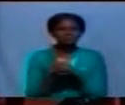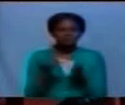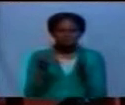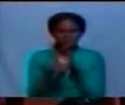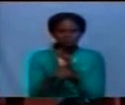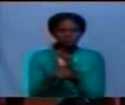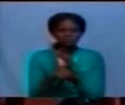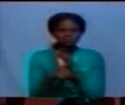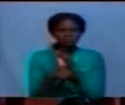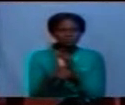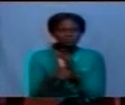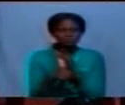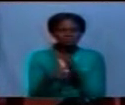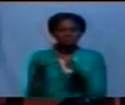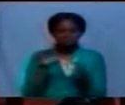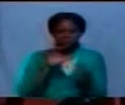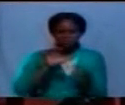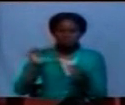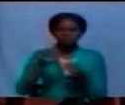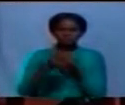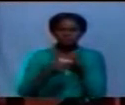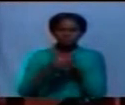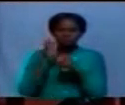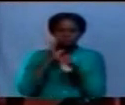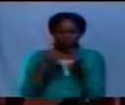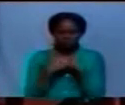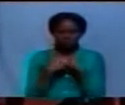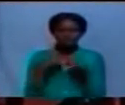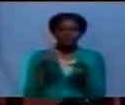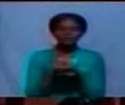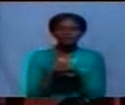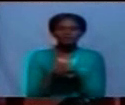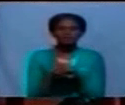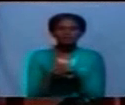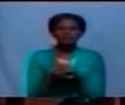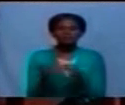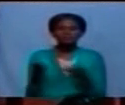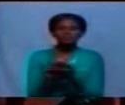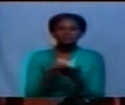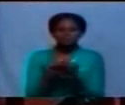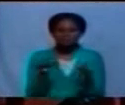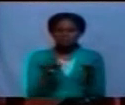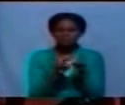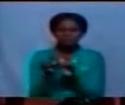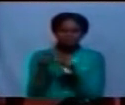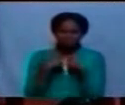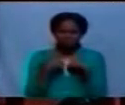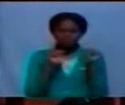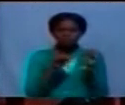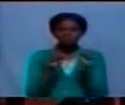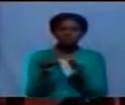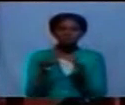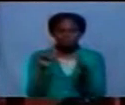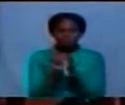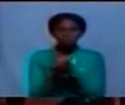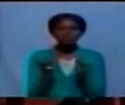then the banking sector will react to those stable fundamentals, and there's a possibility that that cycle